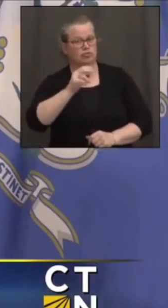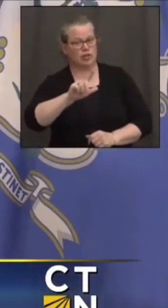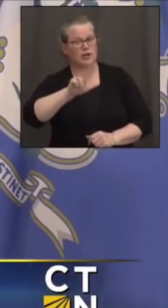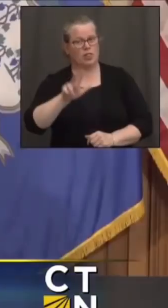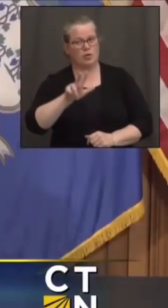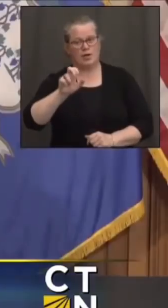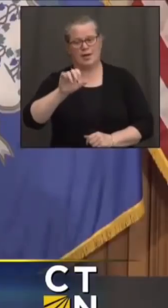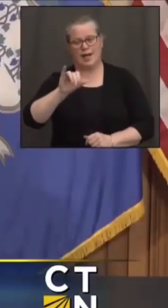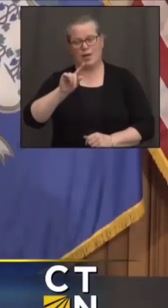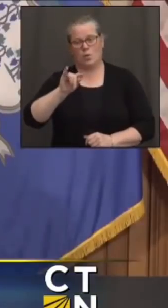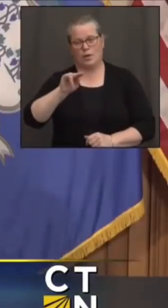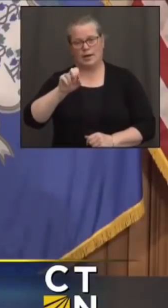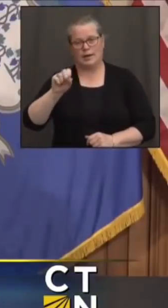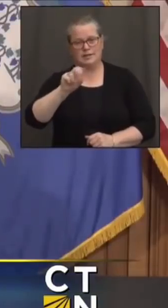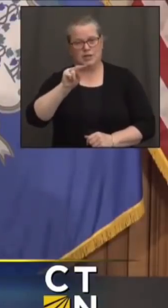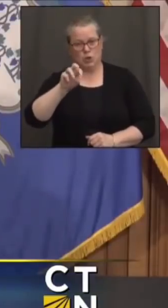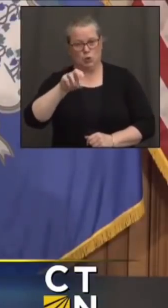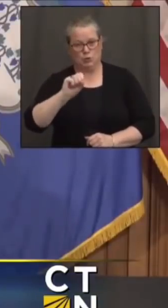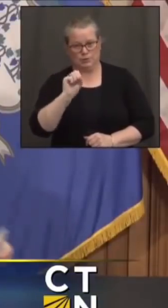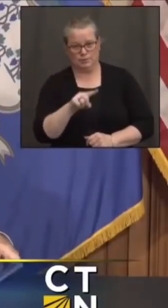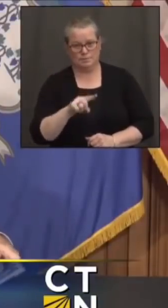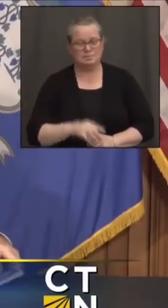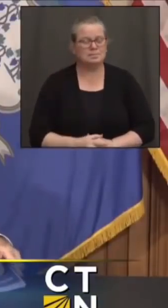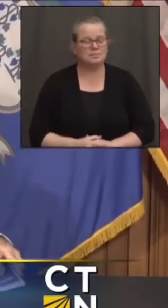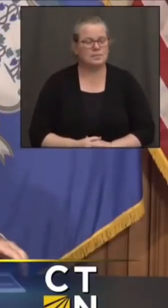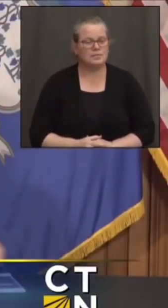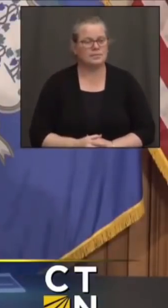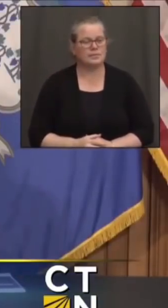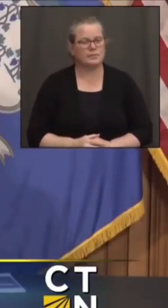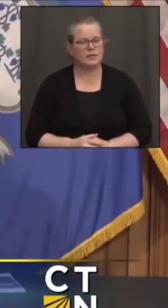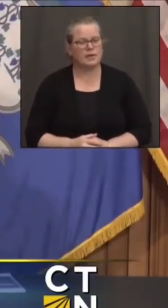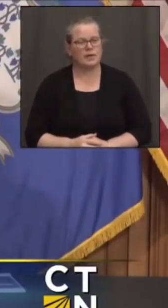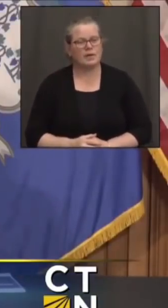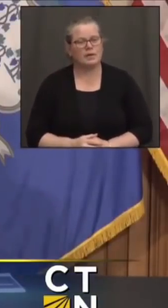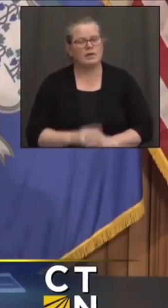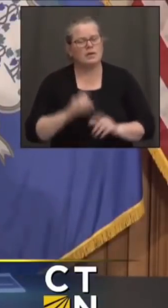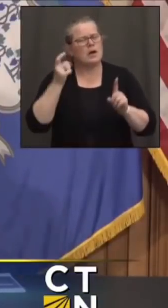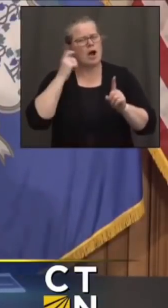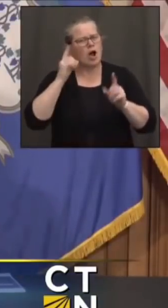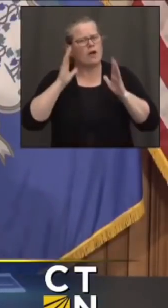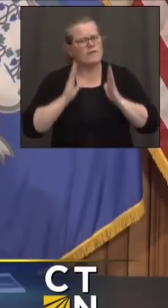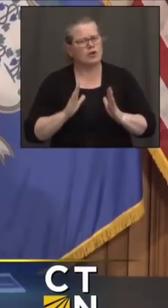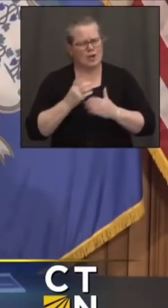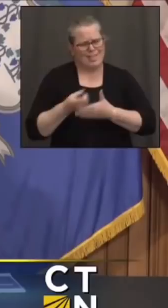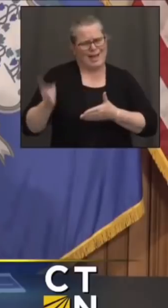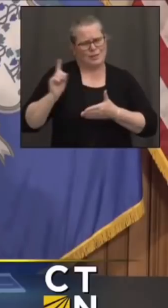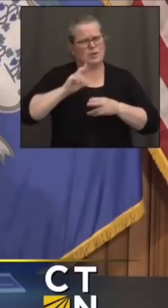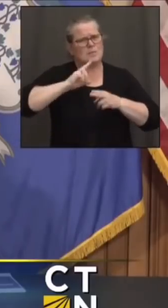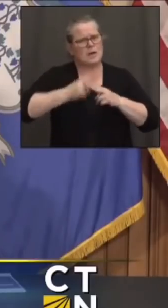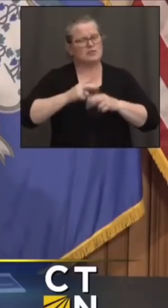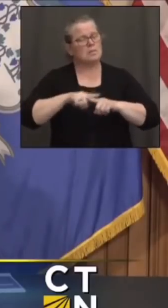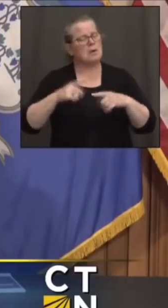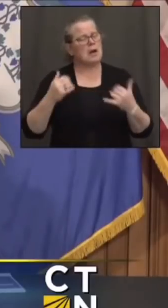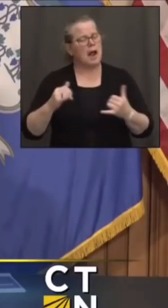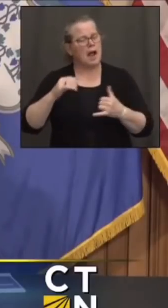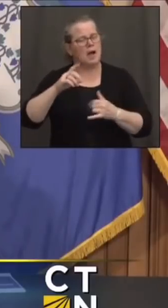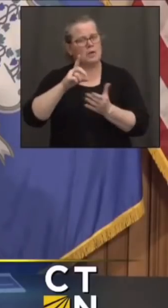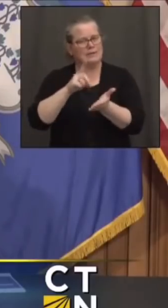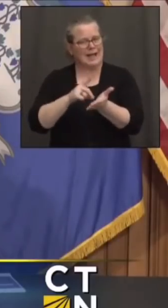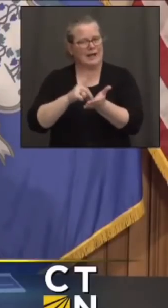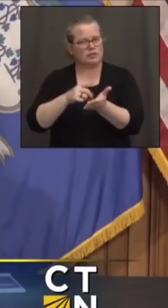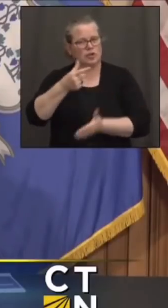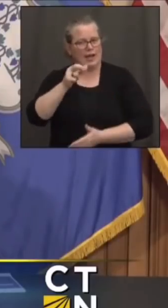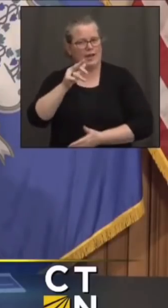News. Yes, Governor, this may have been brought up last week, but now that we do have Dr. Gifford on the call, I'd like to follow